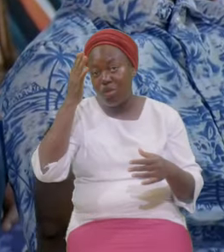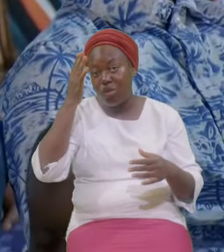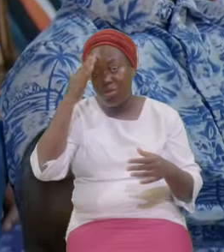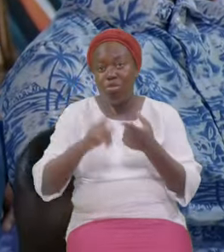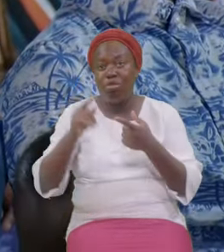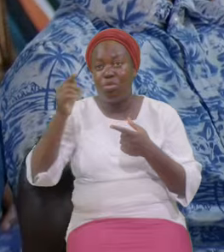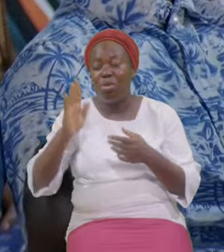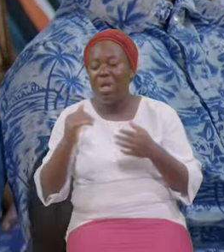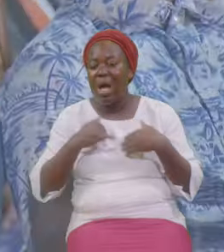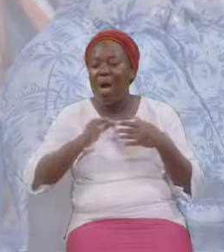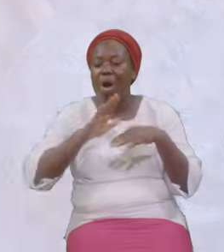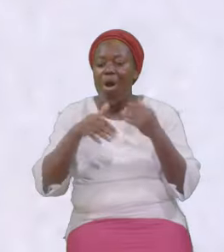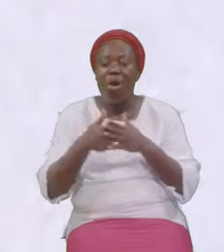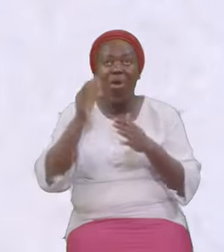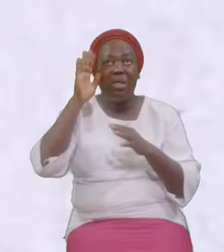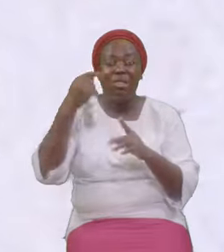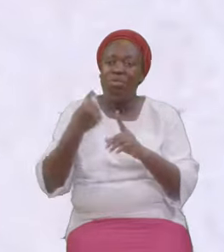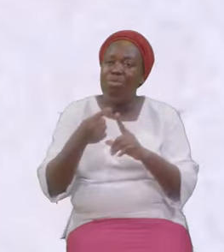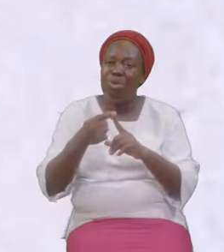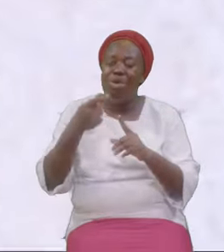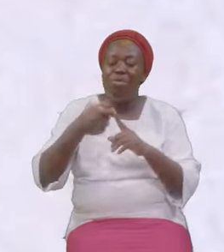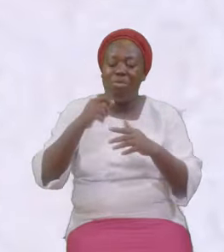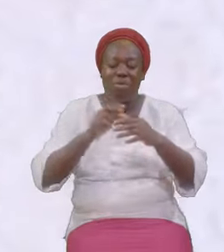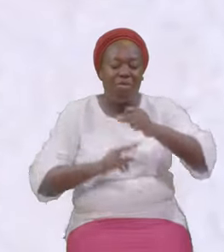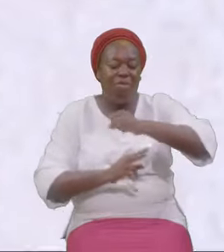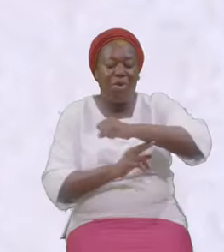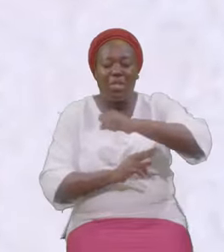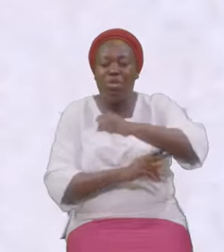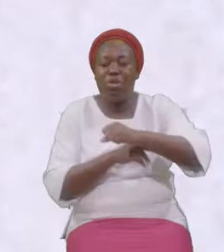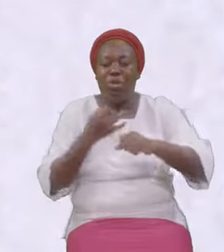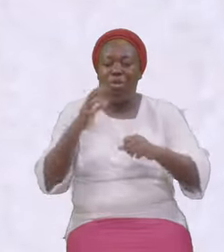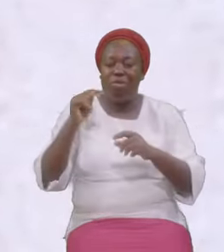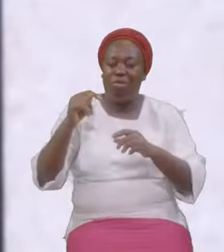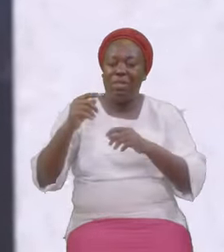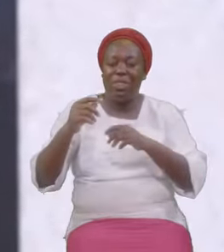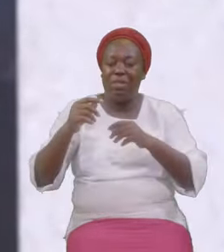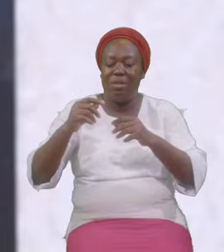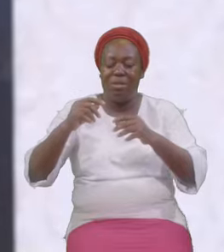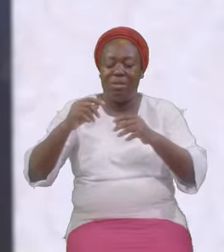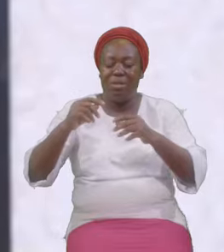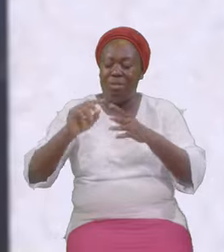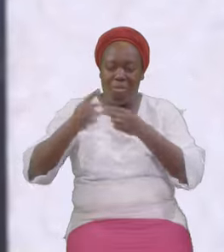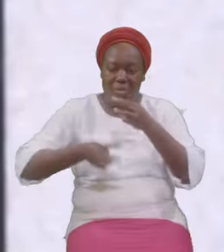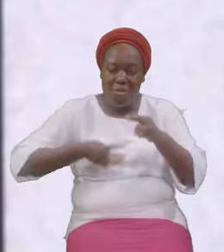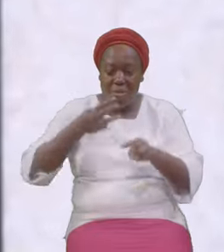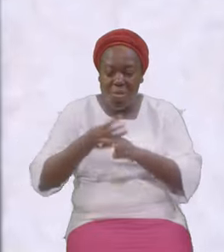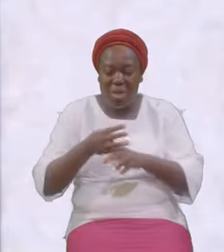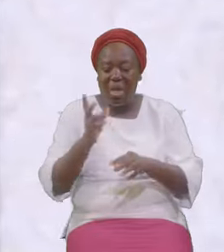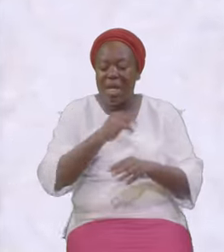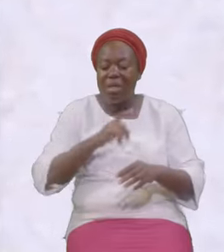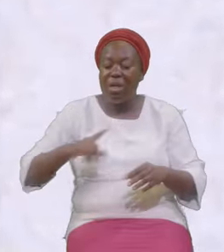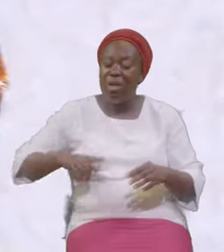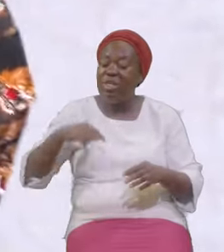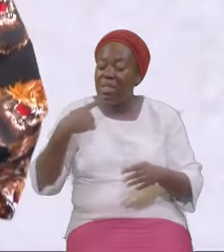foundation of the world. He knows that this night will come, and the Lord says what he had spoken